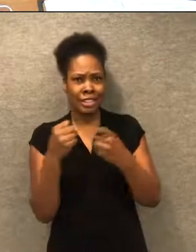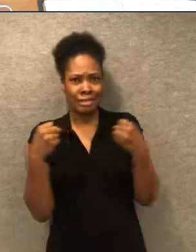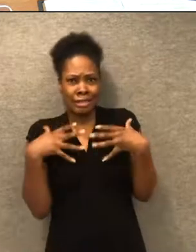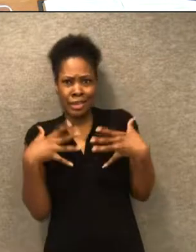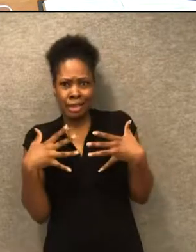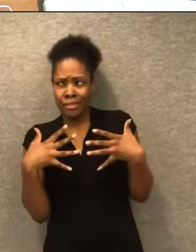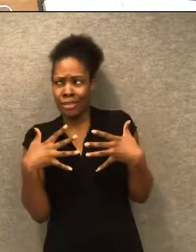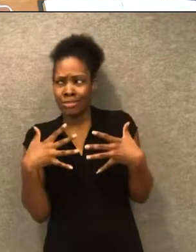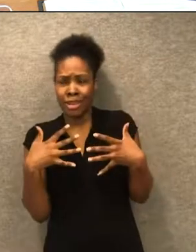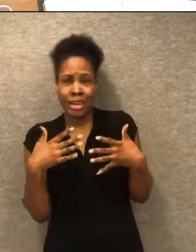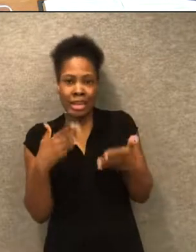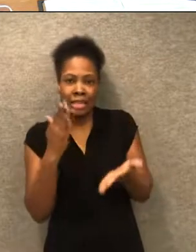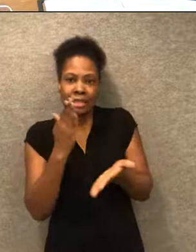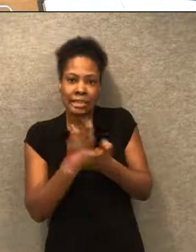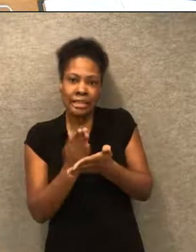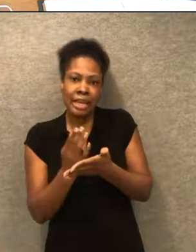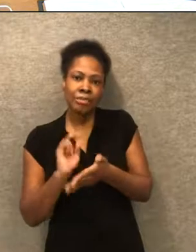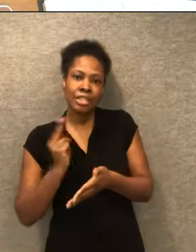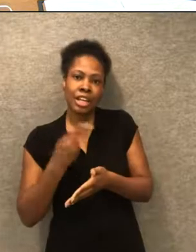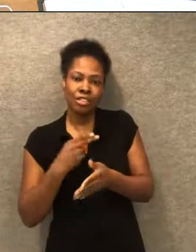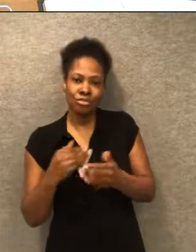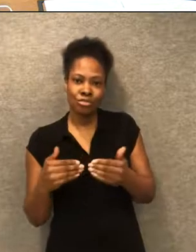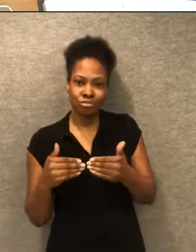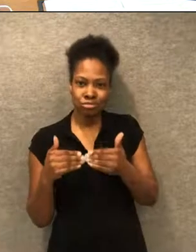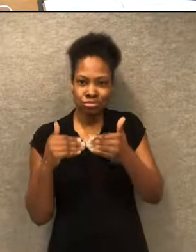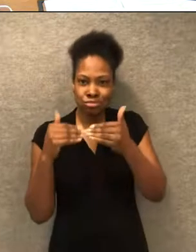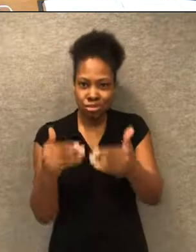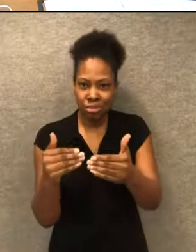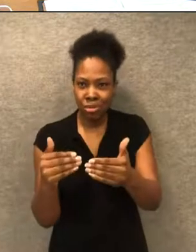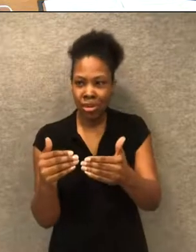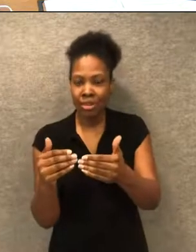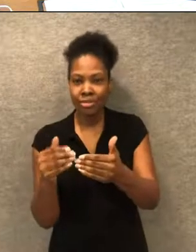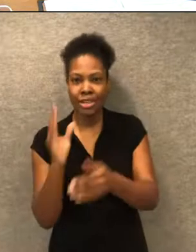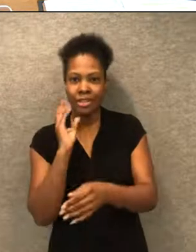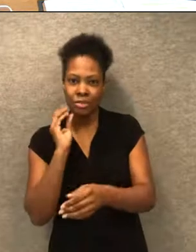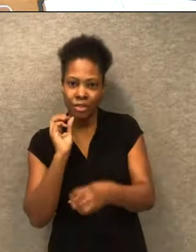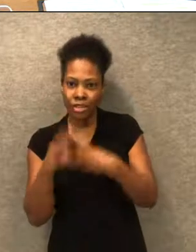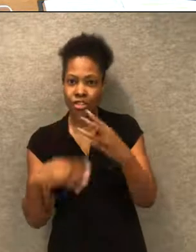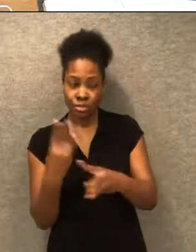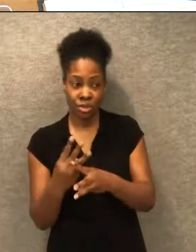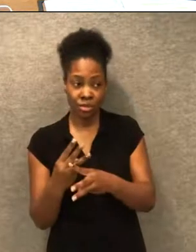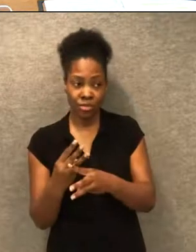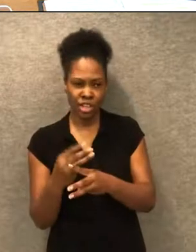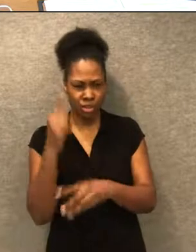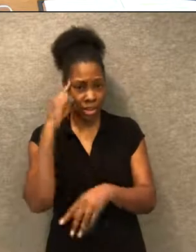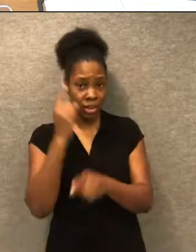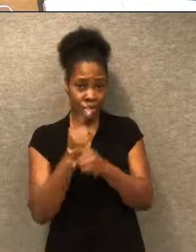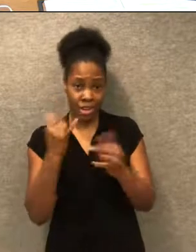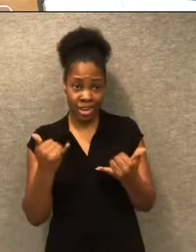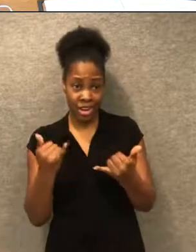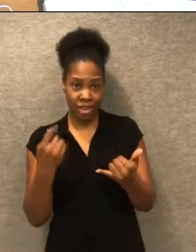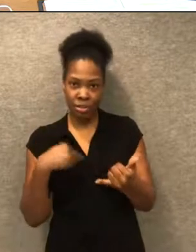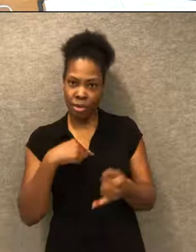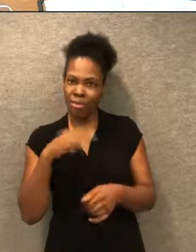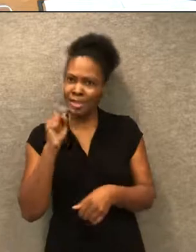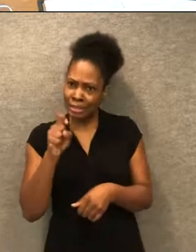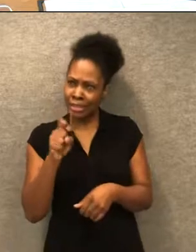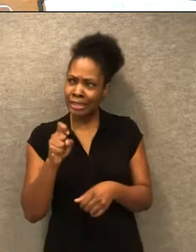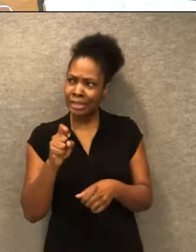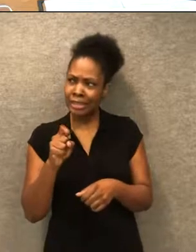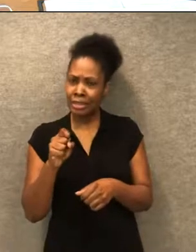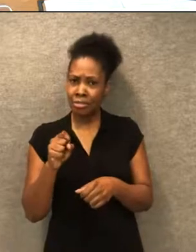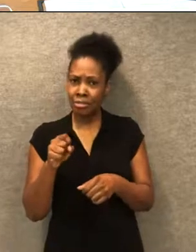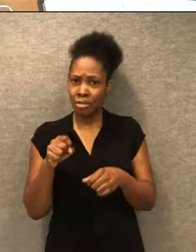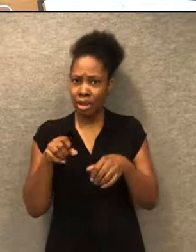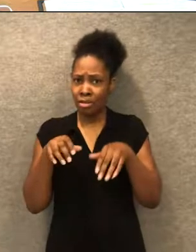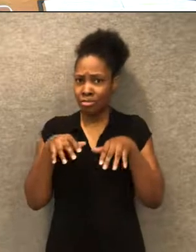it prevents us from going forward and going out there into the world. I think in our current climate, we need a little bit of anxiety. We need a little bit